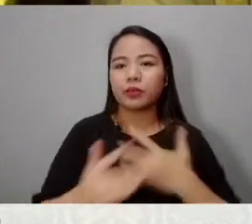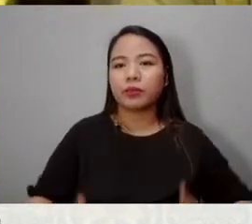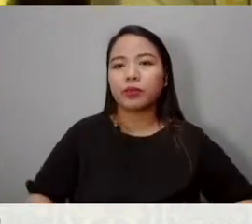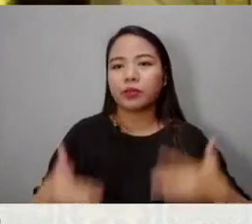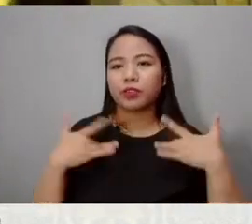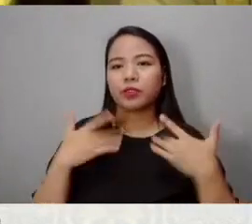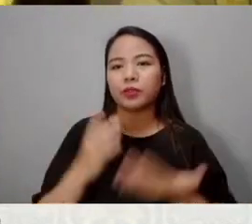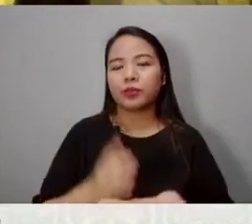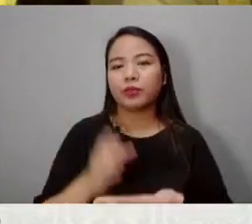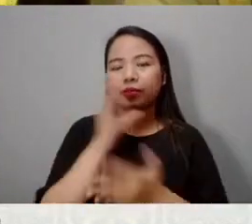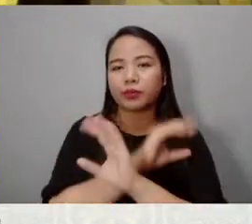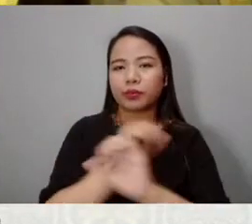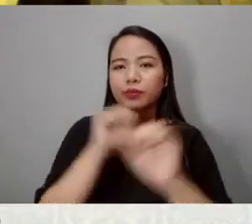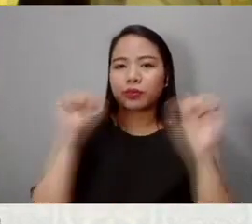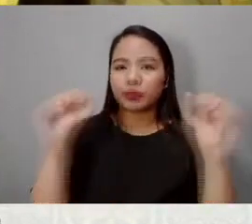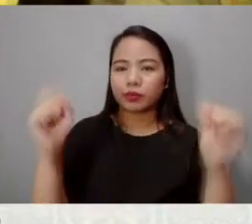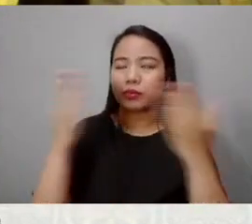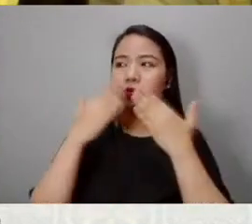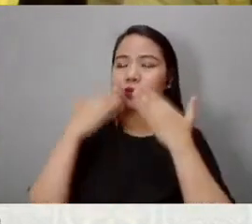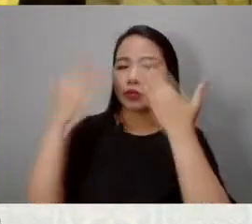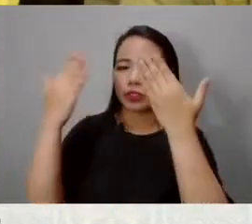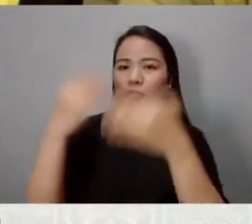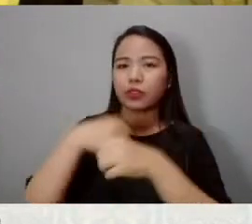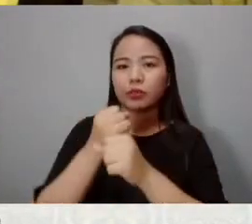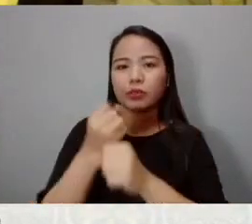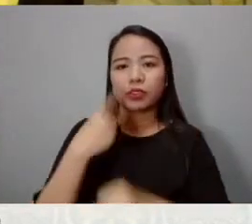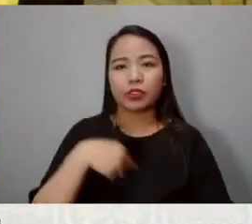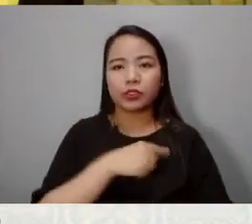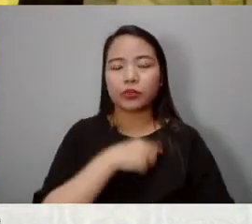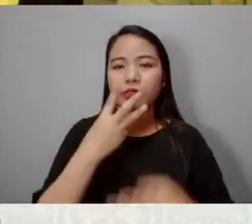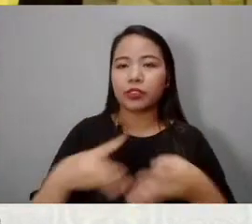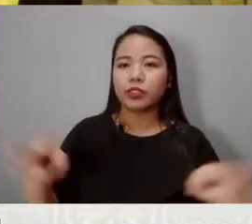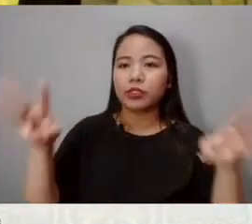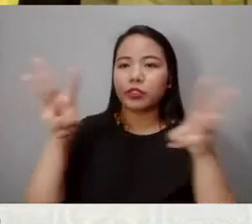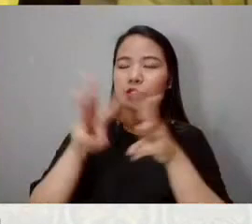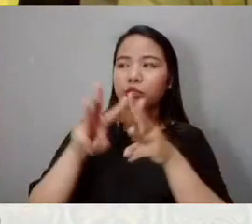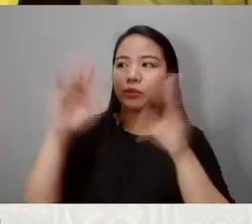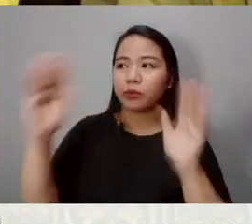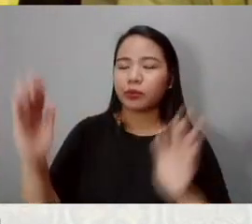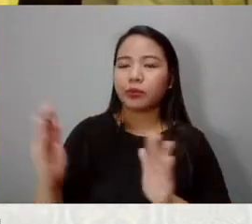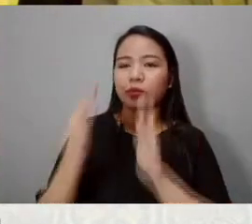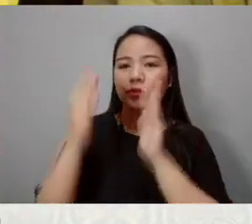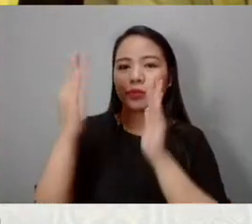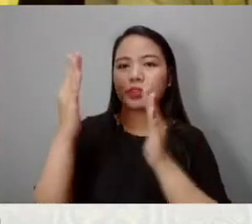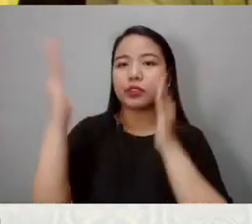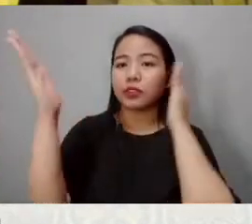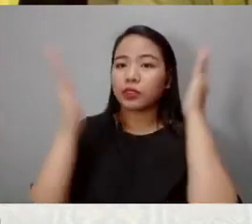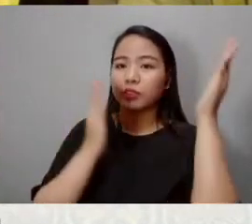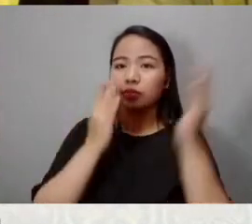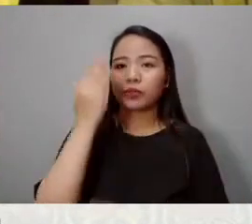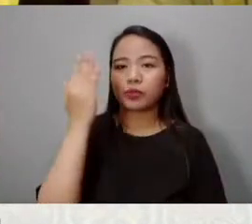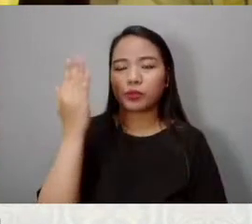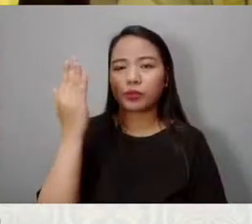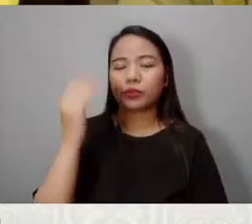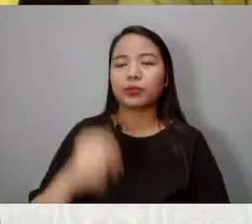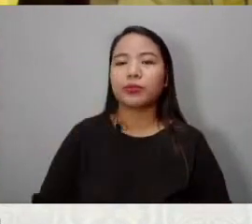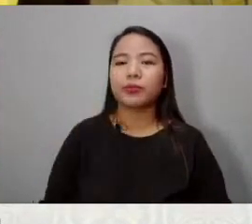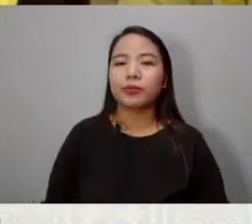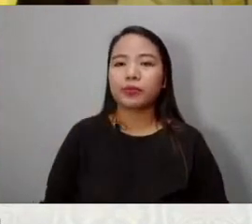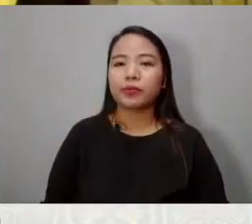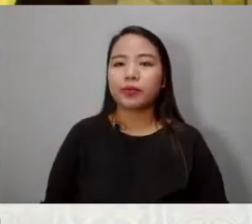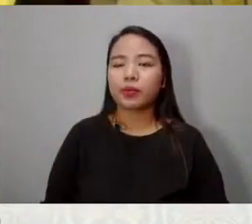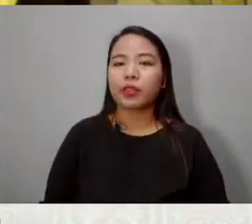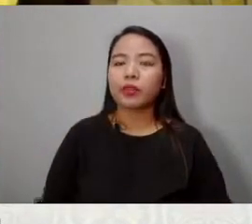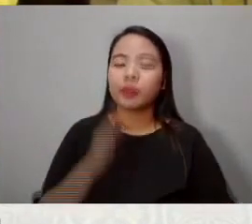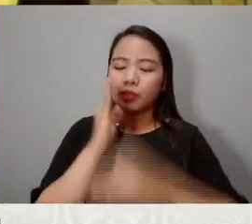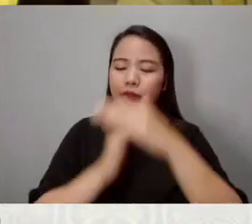salvation, giving thanks that you have held us worthy to be in your presence and minister to you. Humbly